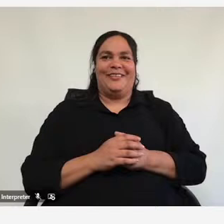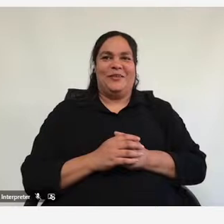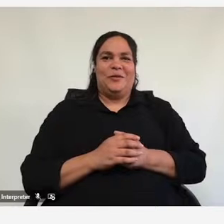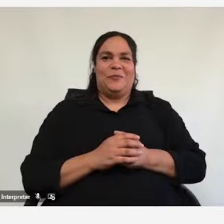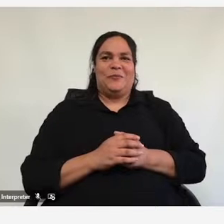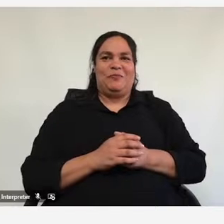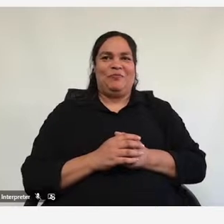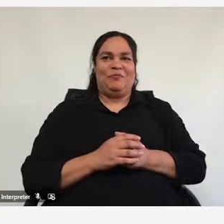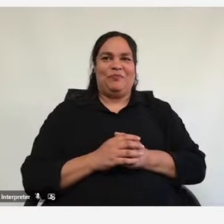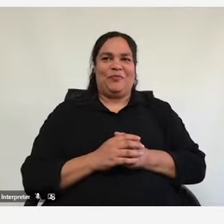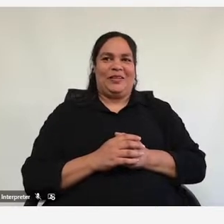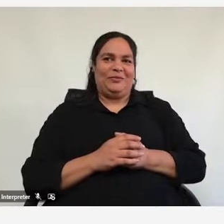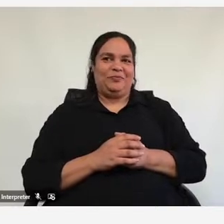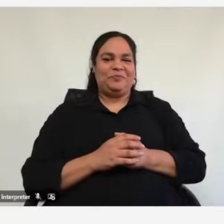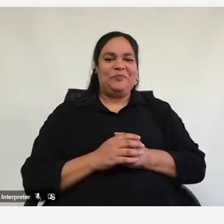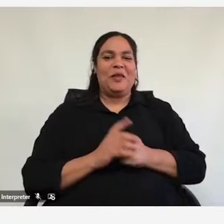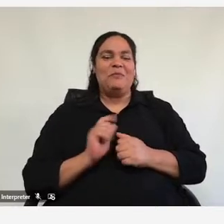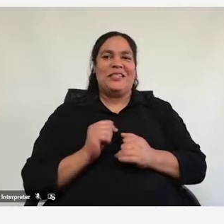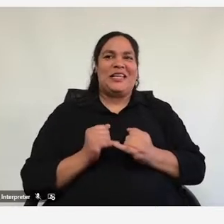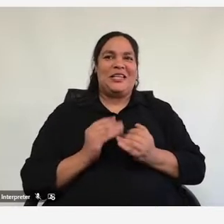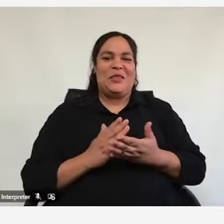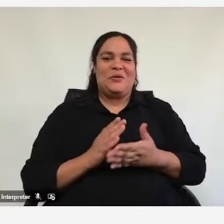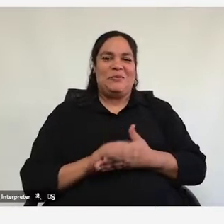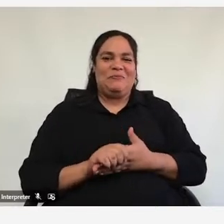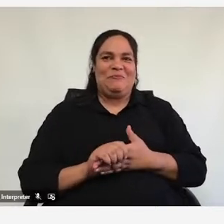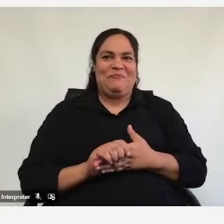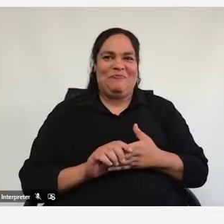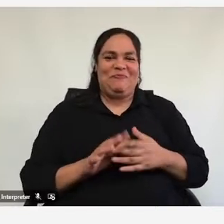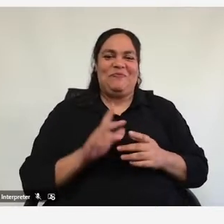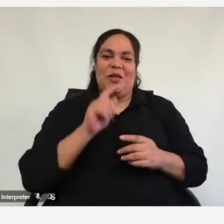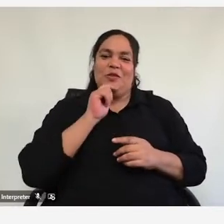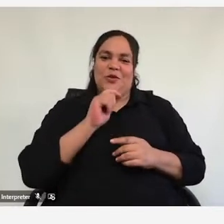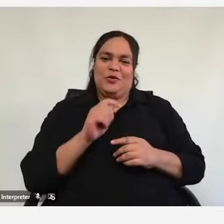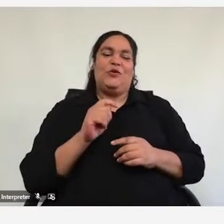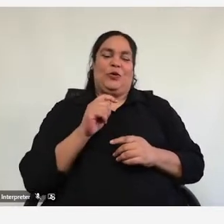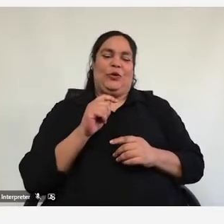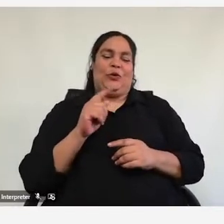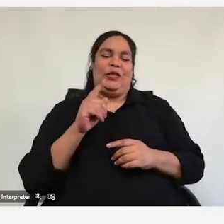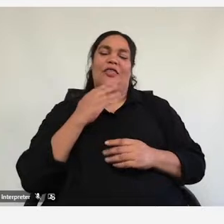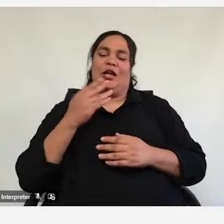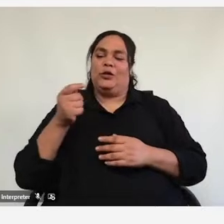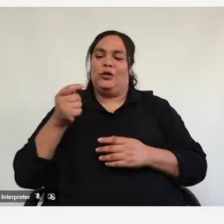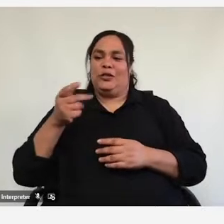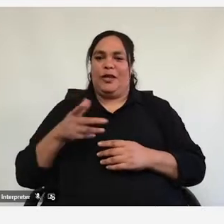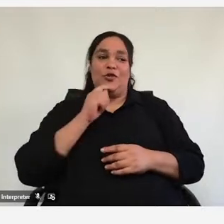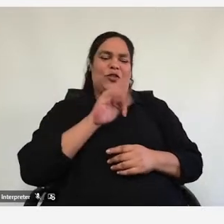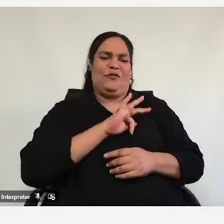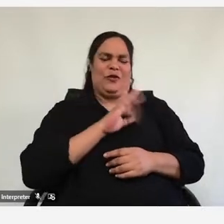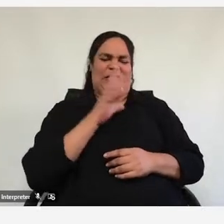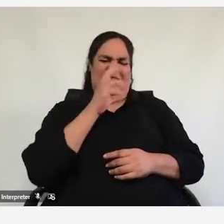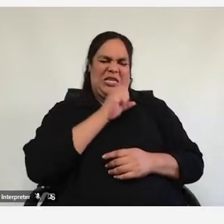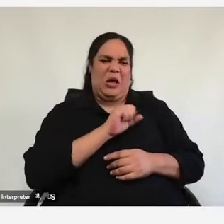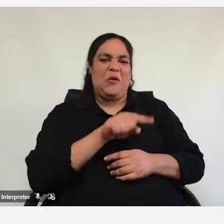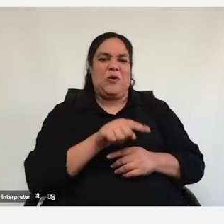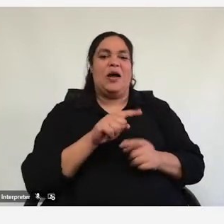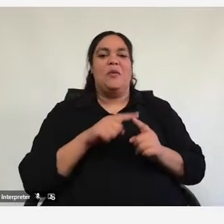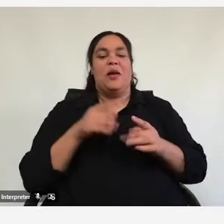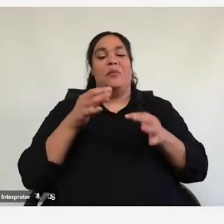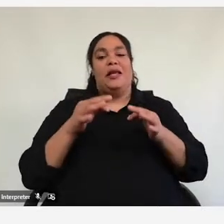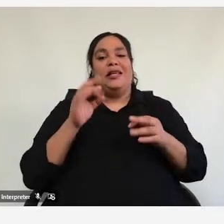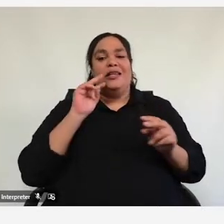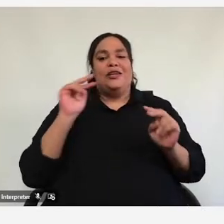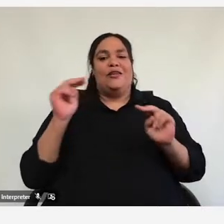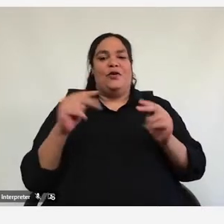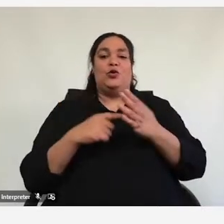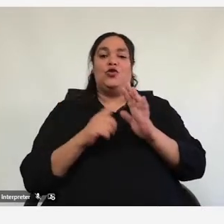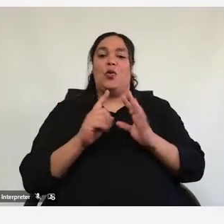I oblige, Speaker. The truth is always very sour. The latest municipal economic review then